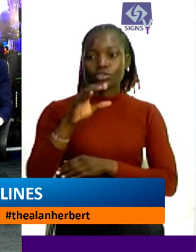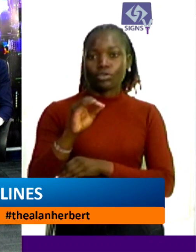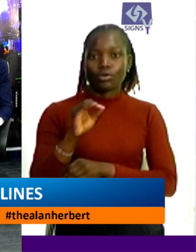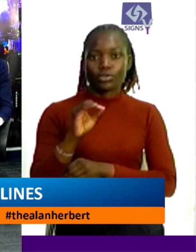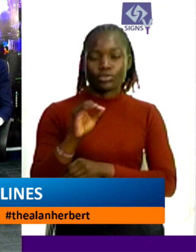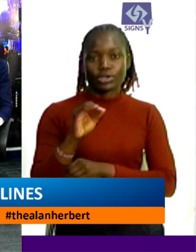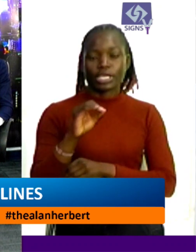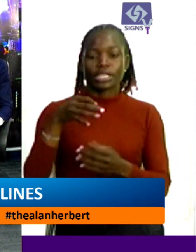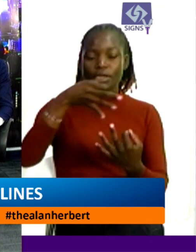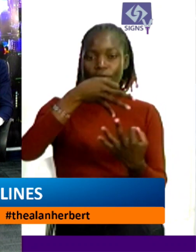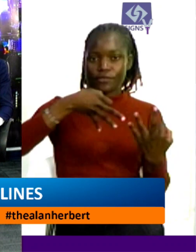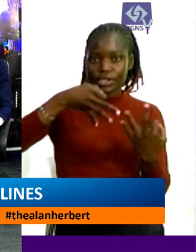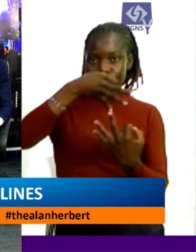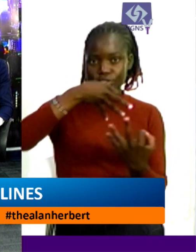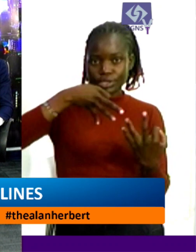the fellowship,